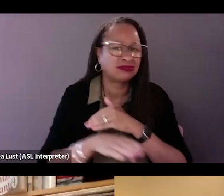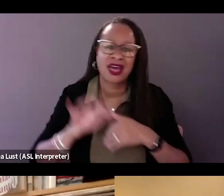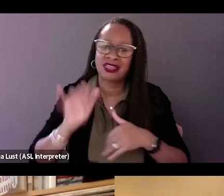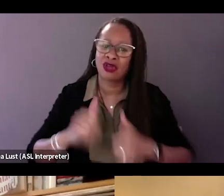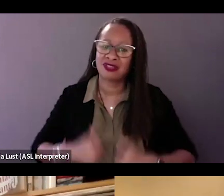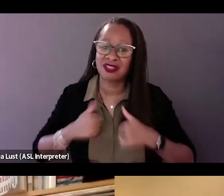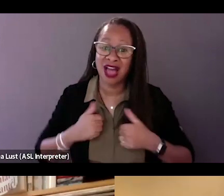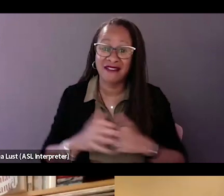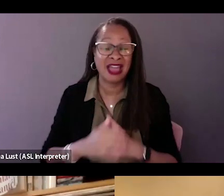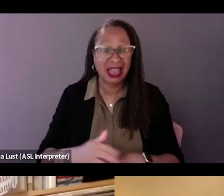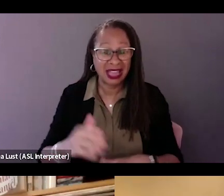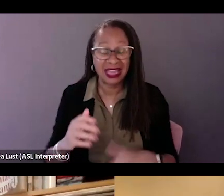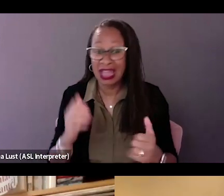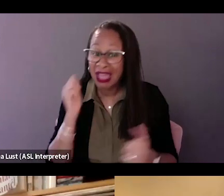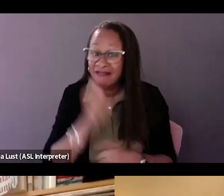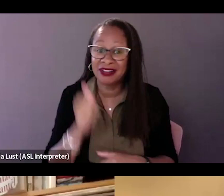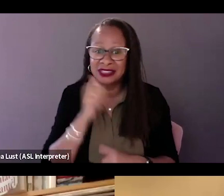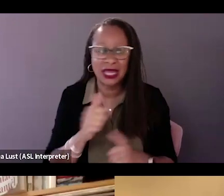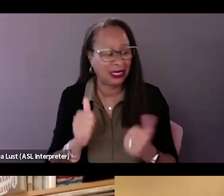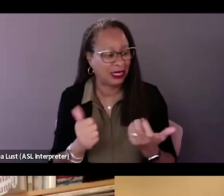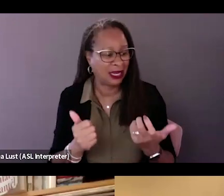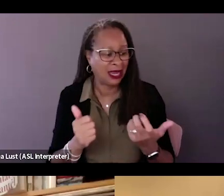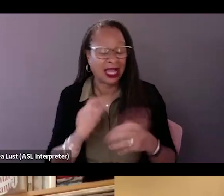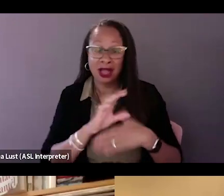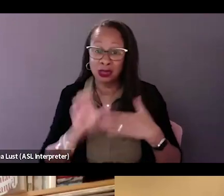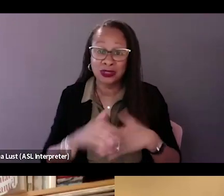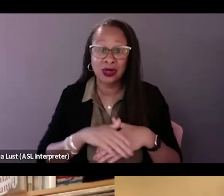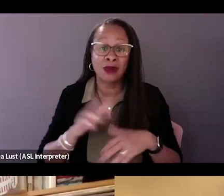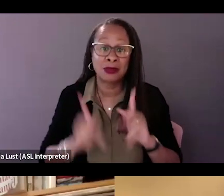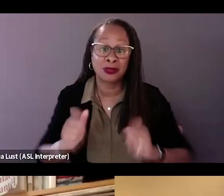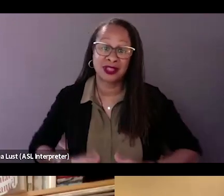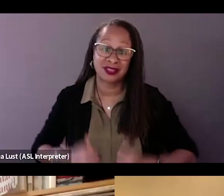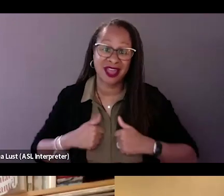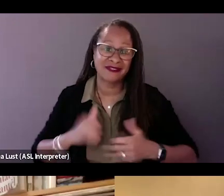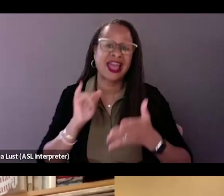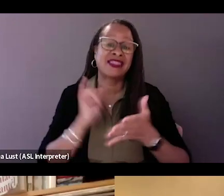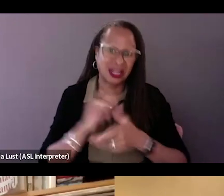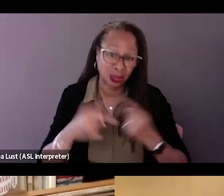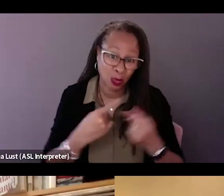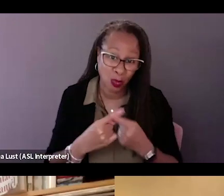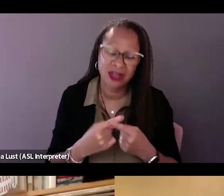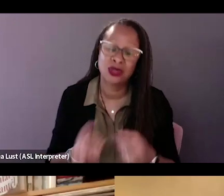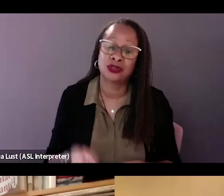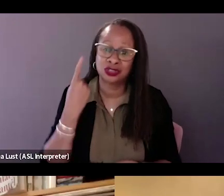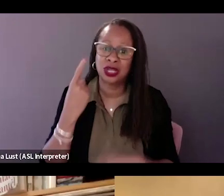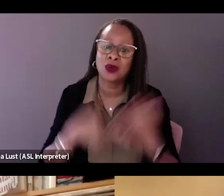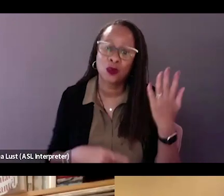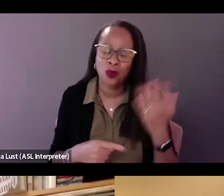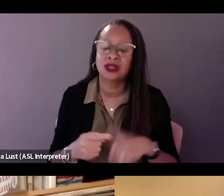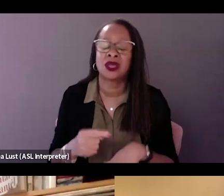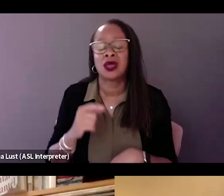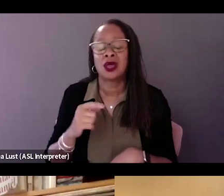which clearly has consequences on people's emotional lives, that's when you understand what is it that our